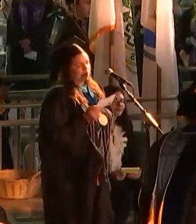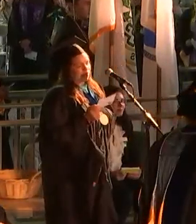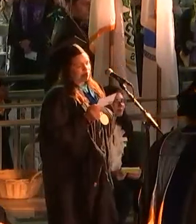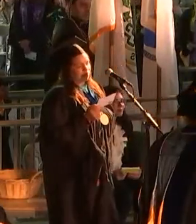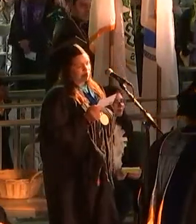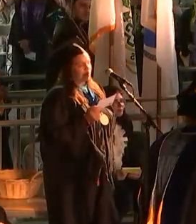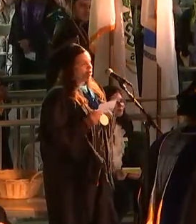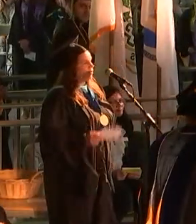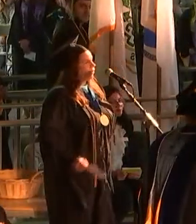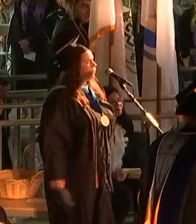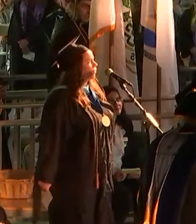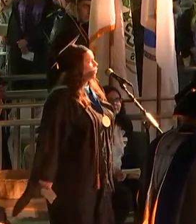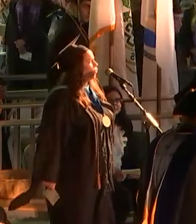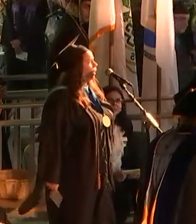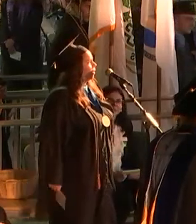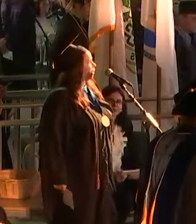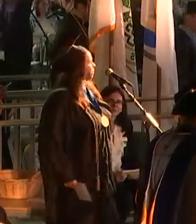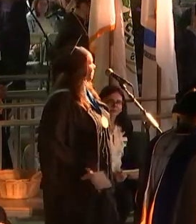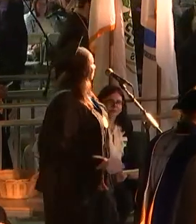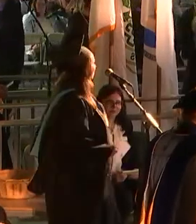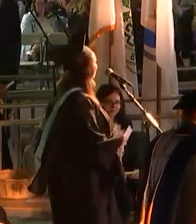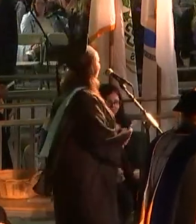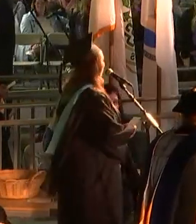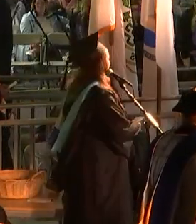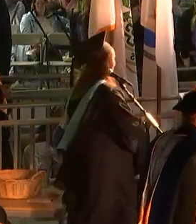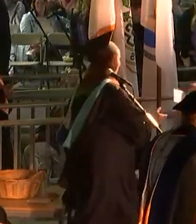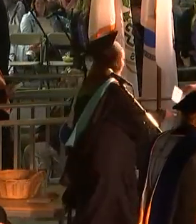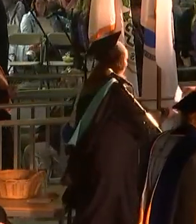Ryu Santos Pacheco, cum laude.